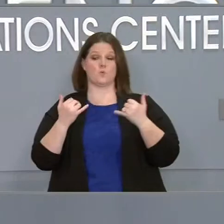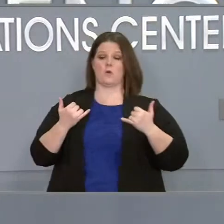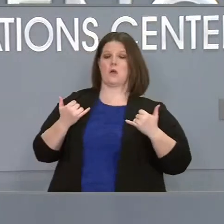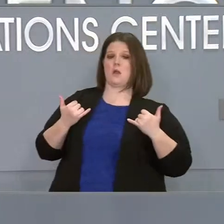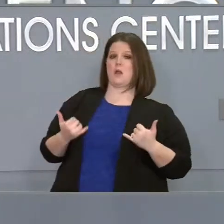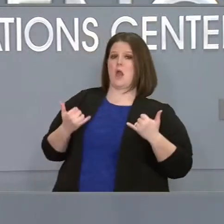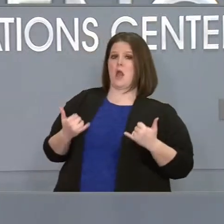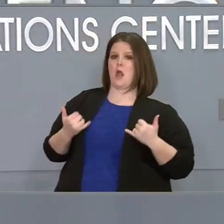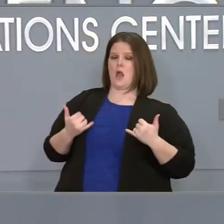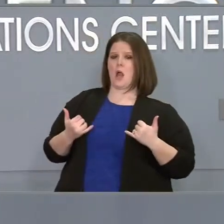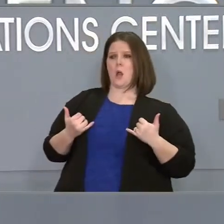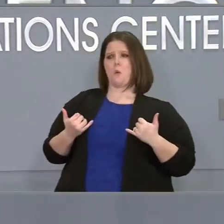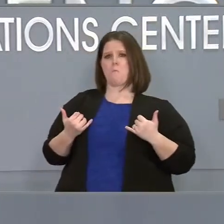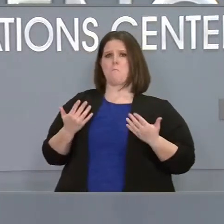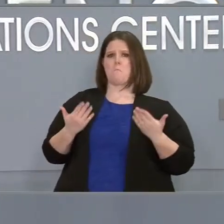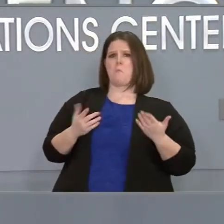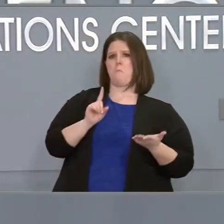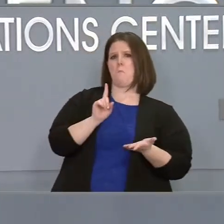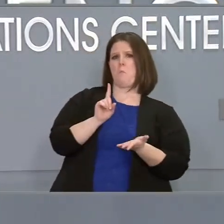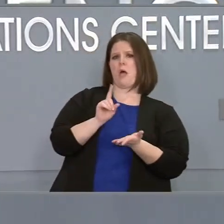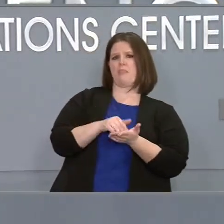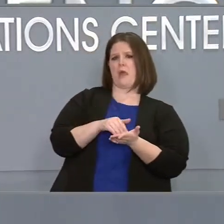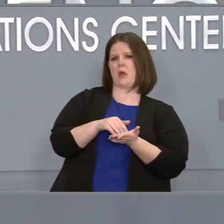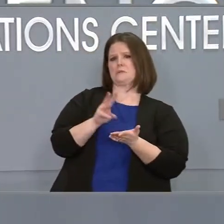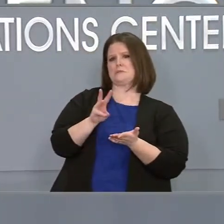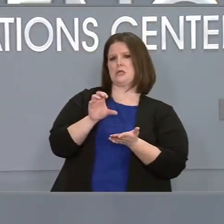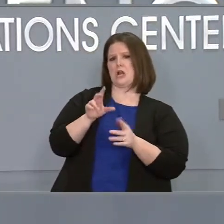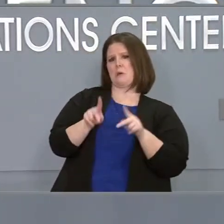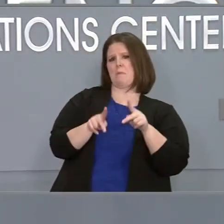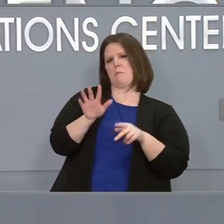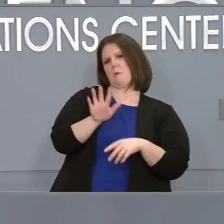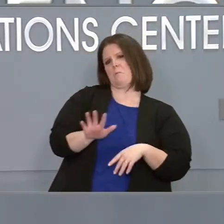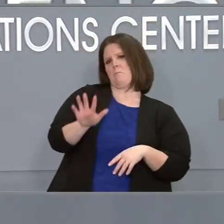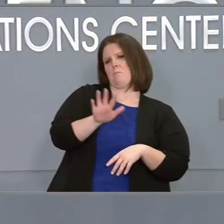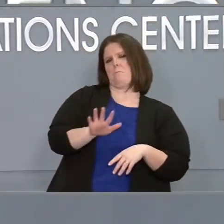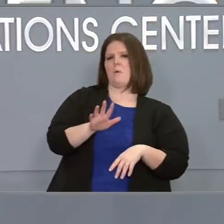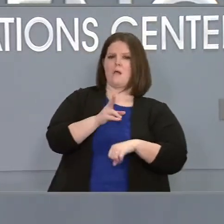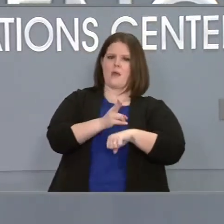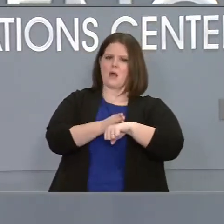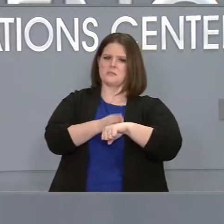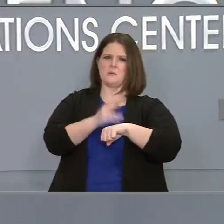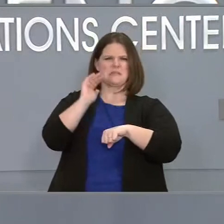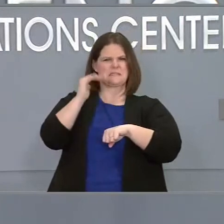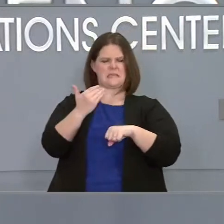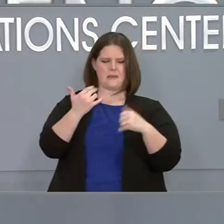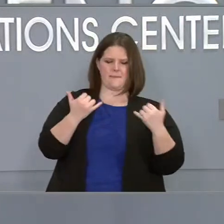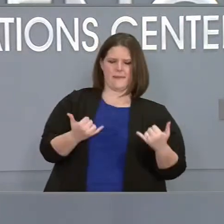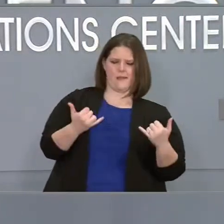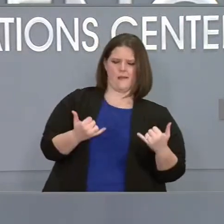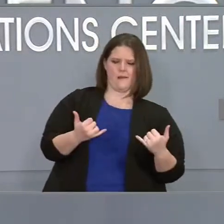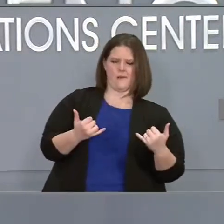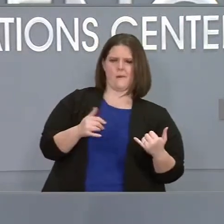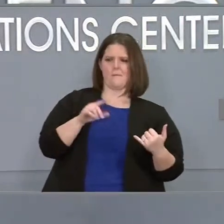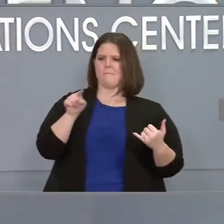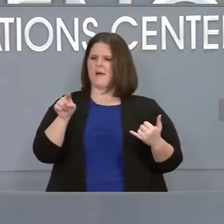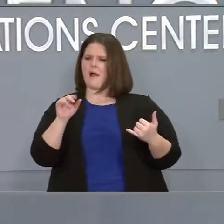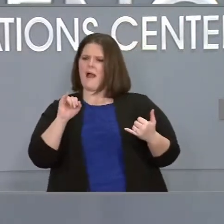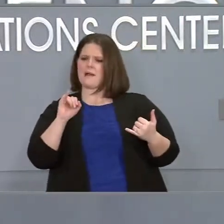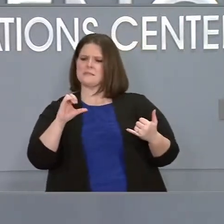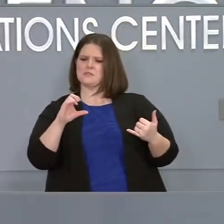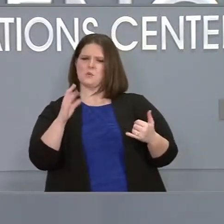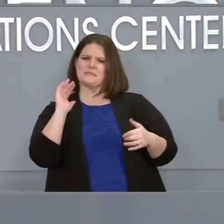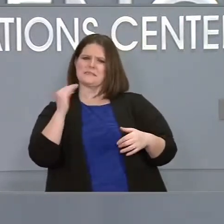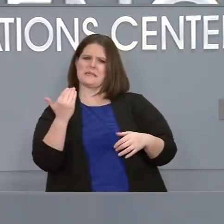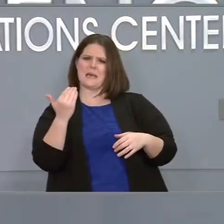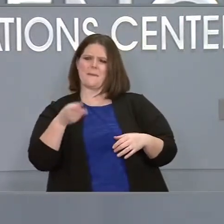have not quite 1,600 people in the hospital with a slightly higher rate of people in the ICU. So it seems that